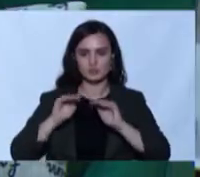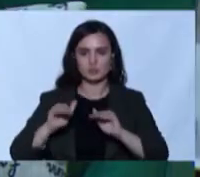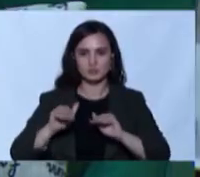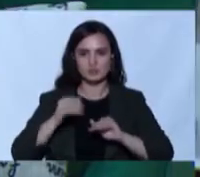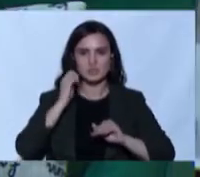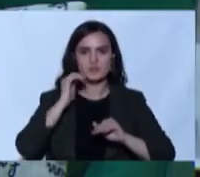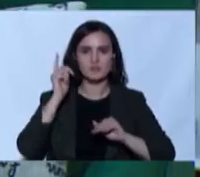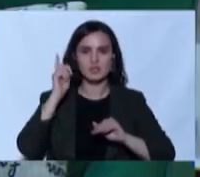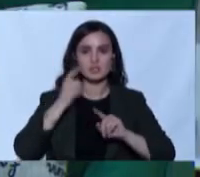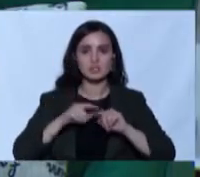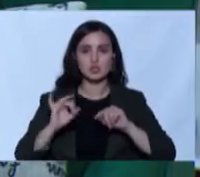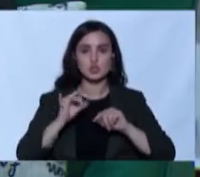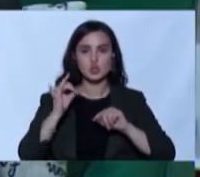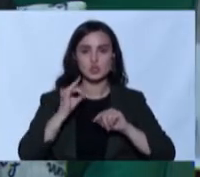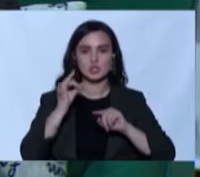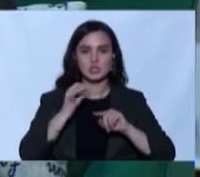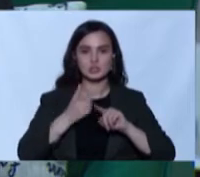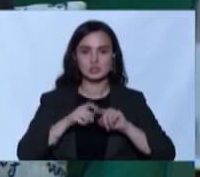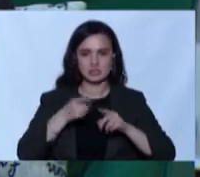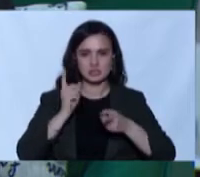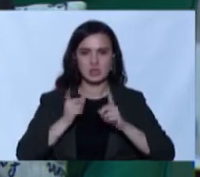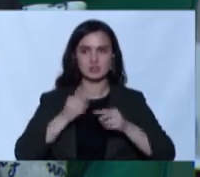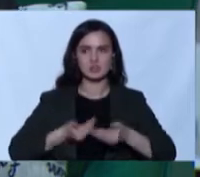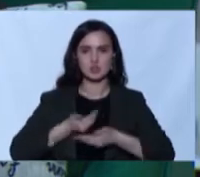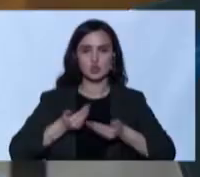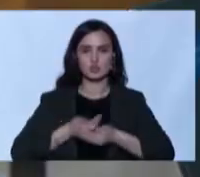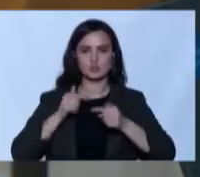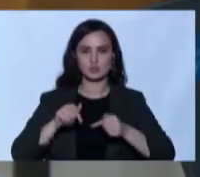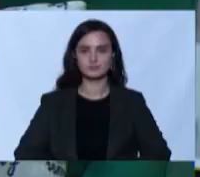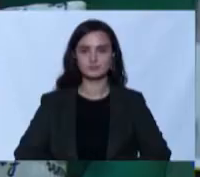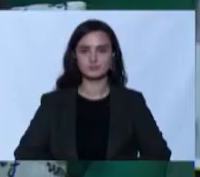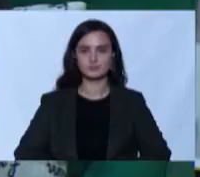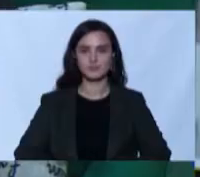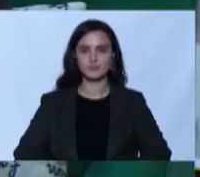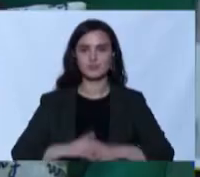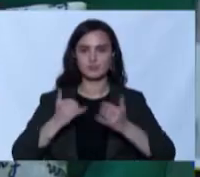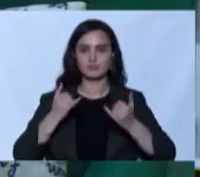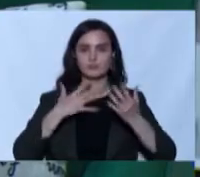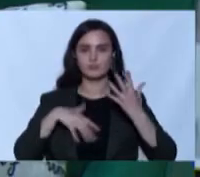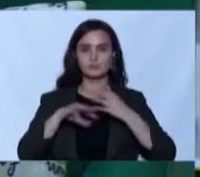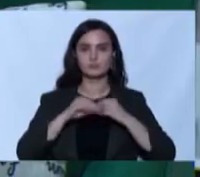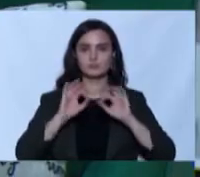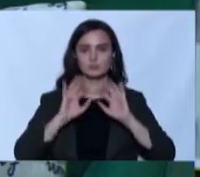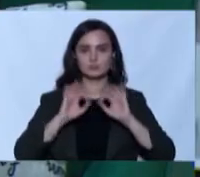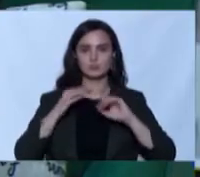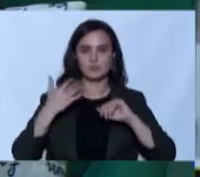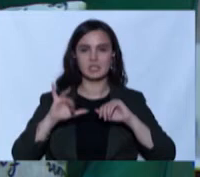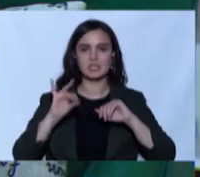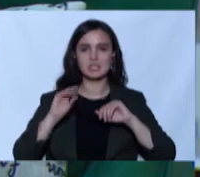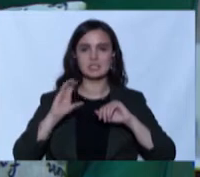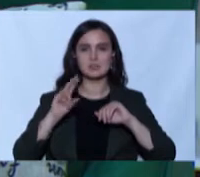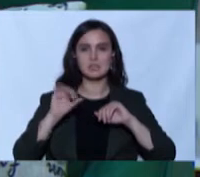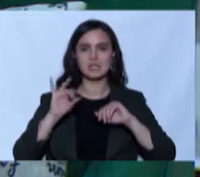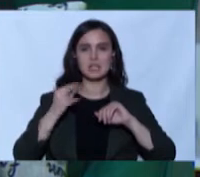makes the story really come to life, I suppose. Excellent point, Alex. I think we ought to talk about the inspiration behind